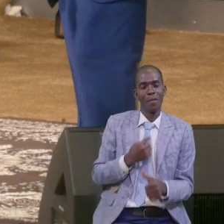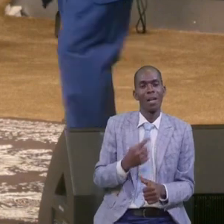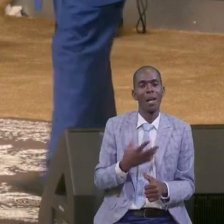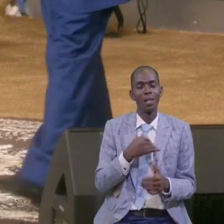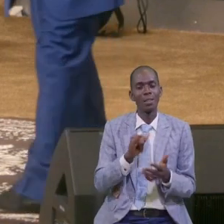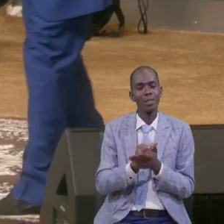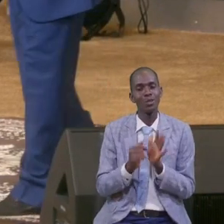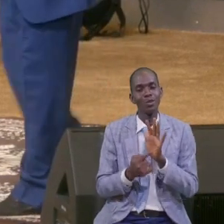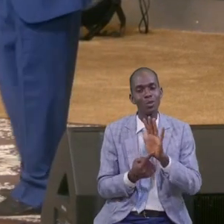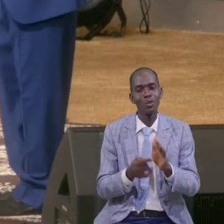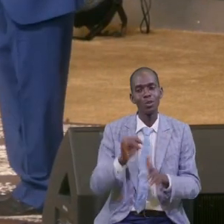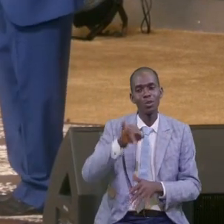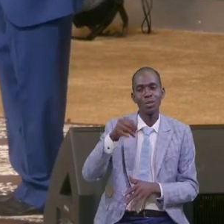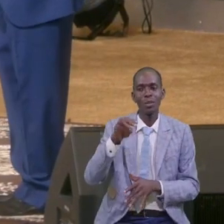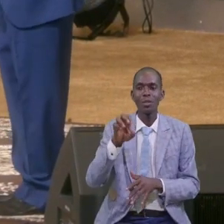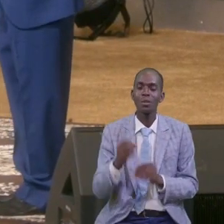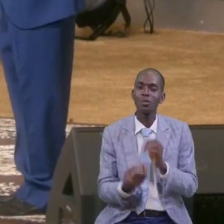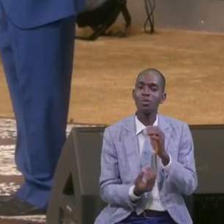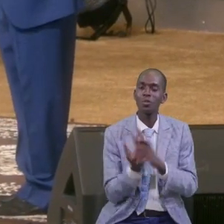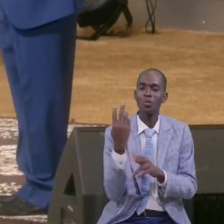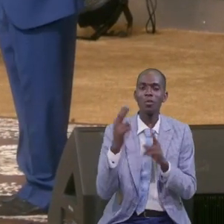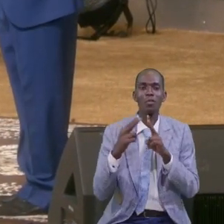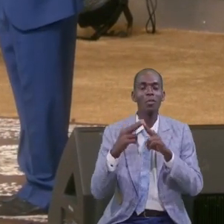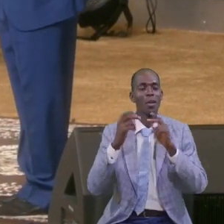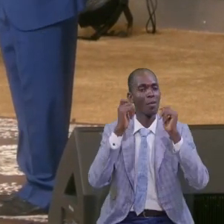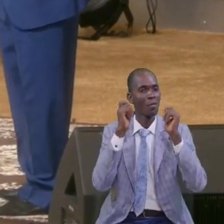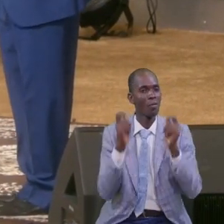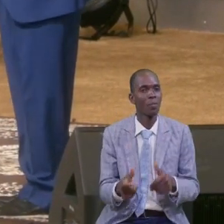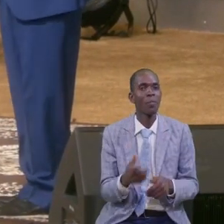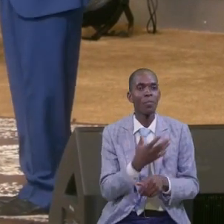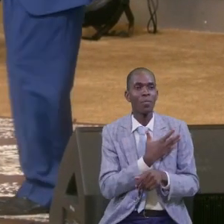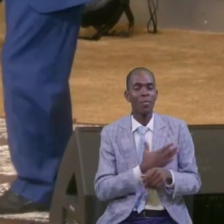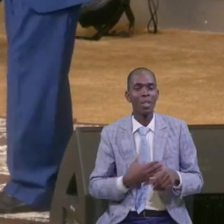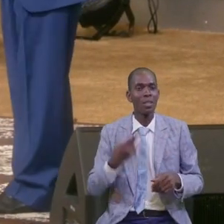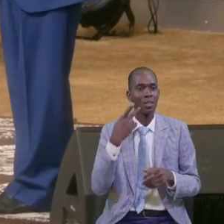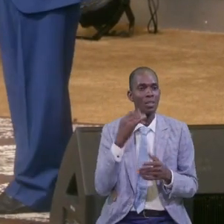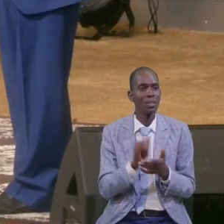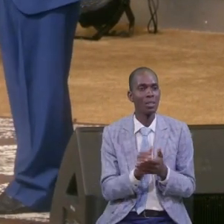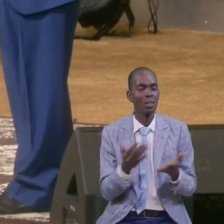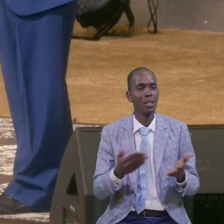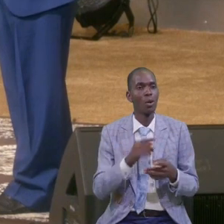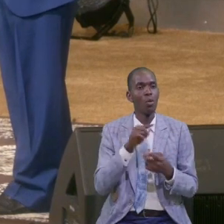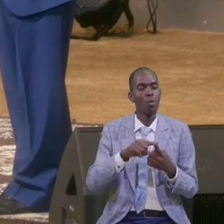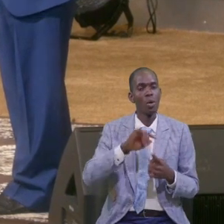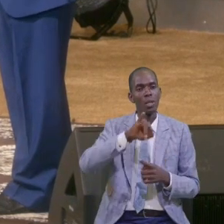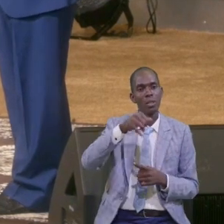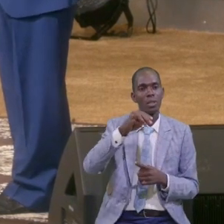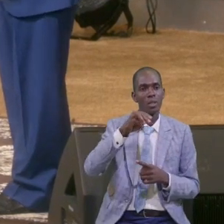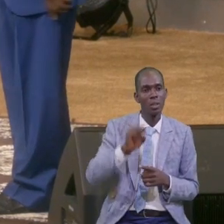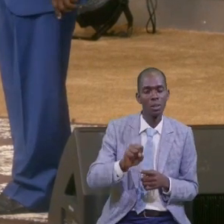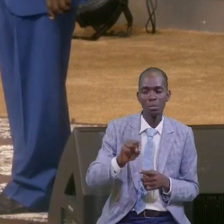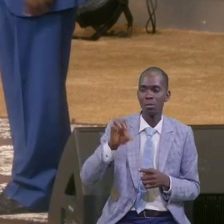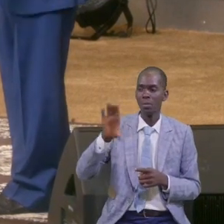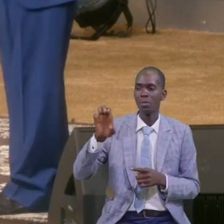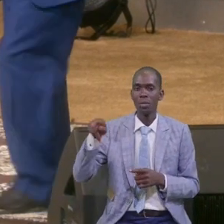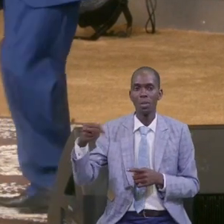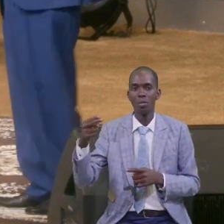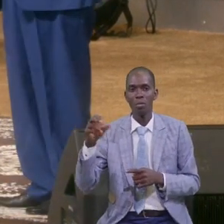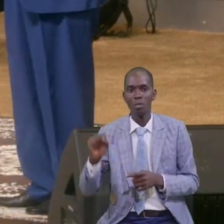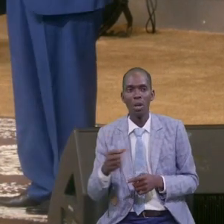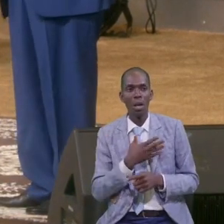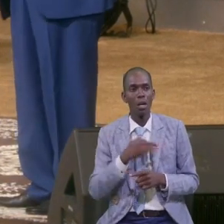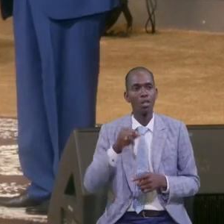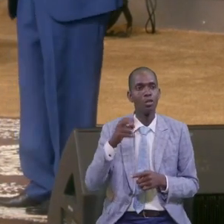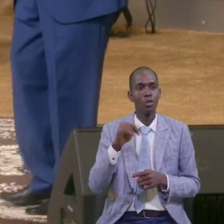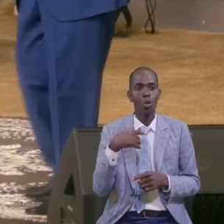and came up. And it says when James and Cephas and John, who seemed to be pillars, and